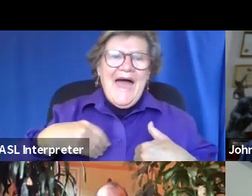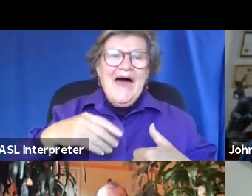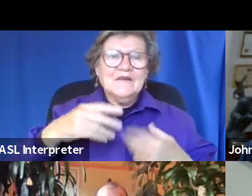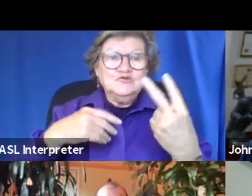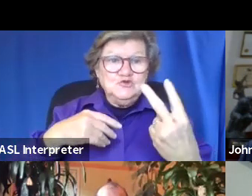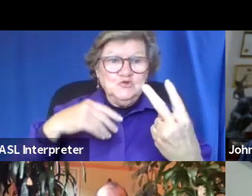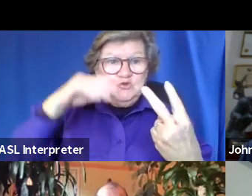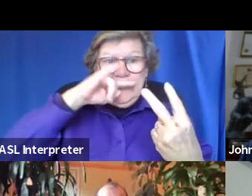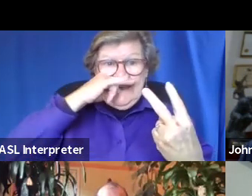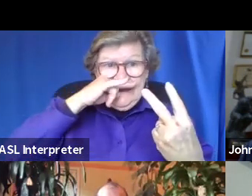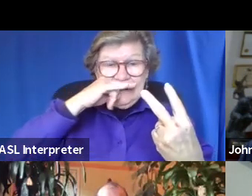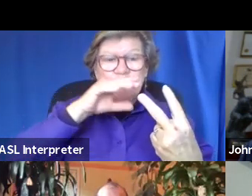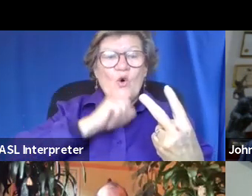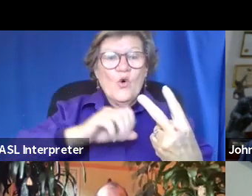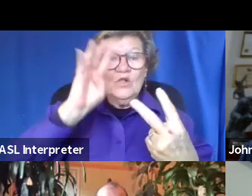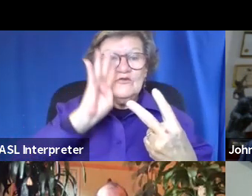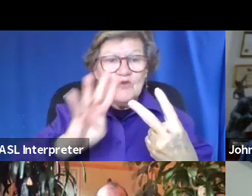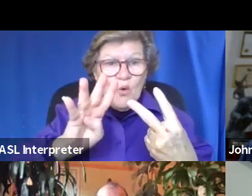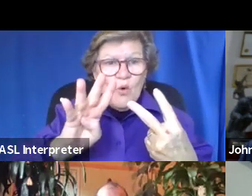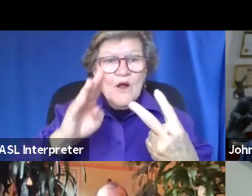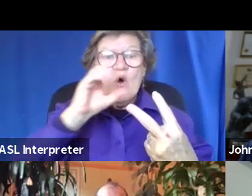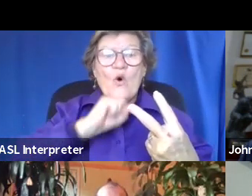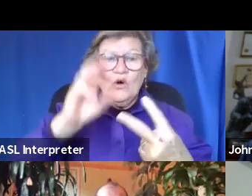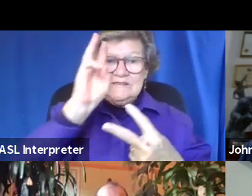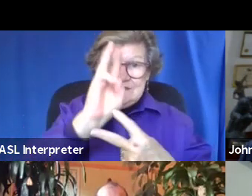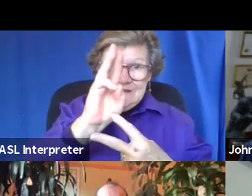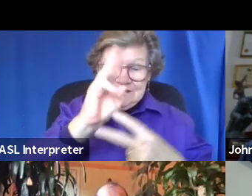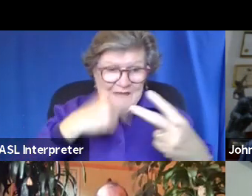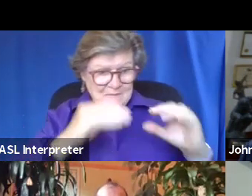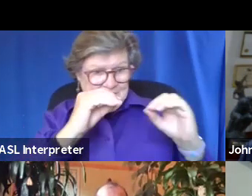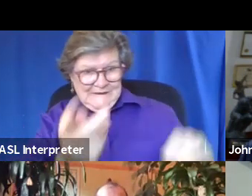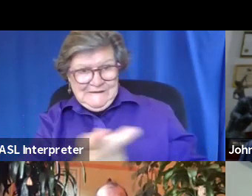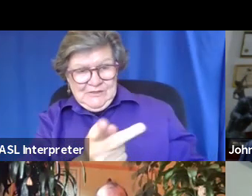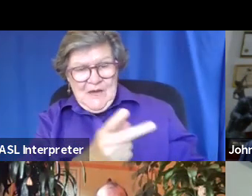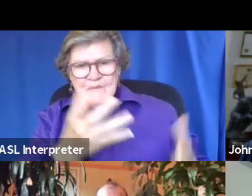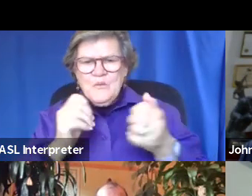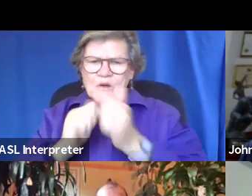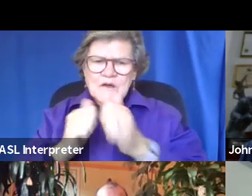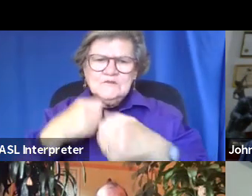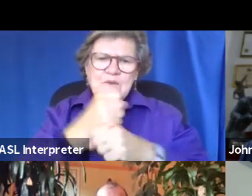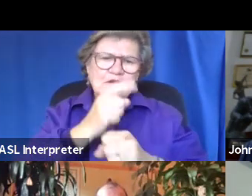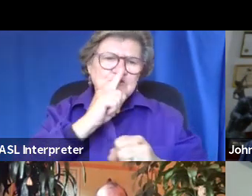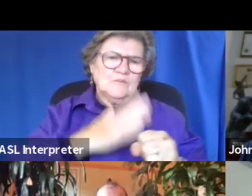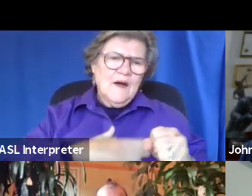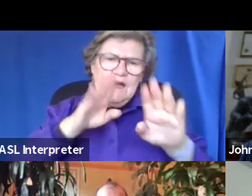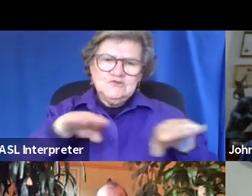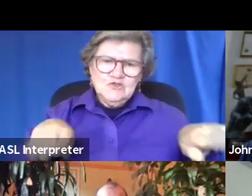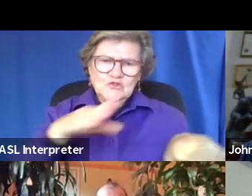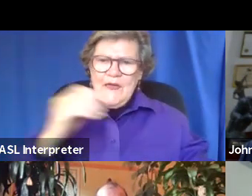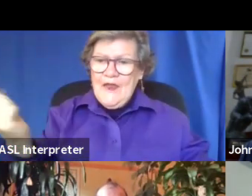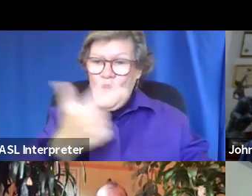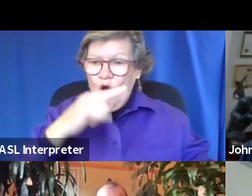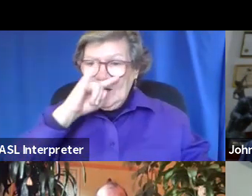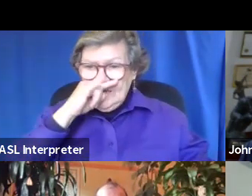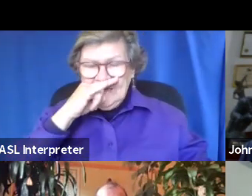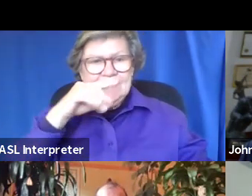6 and 4-year-old that I've been teaching during the pandemic. I want to run to ensure that my children and all kids